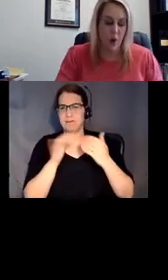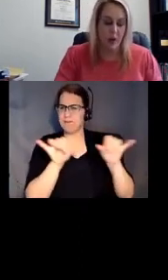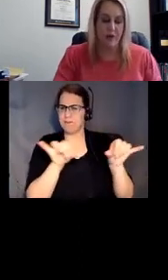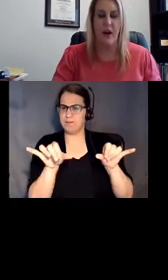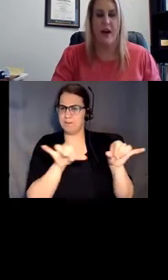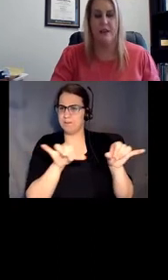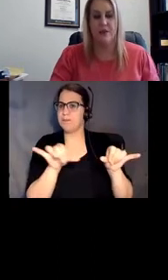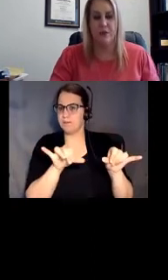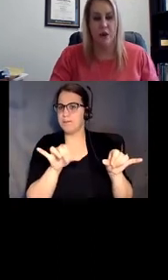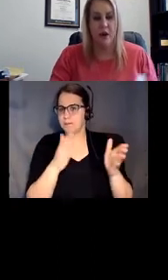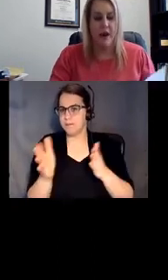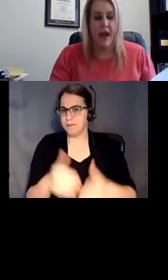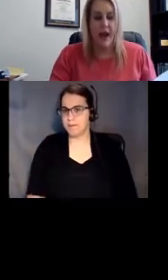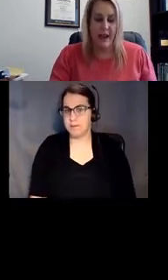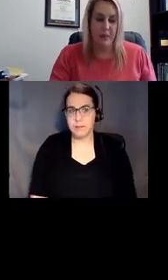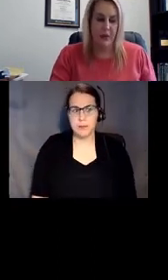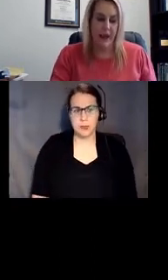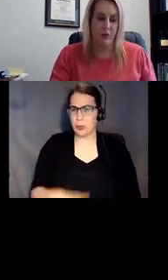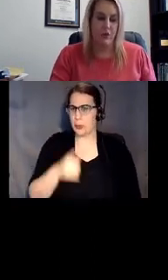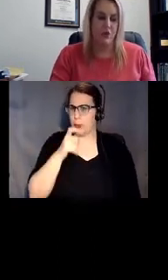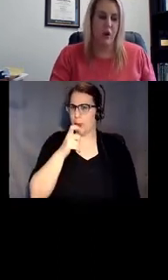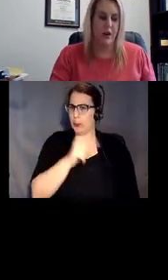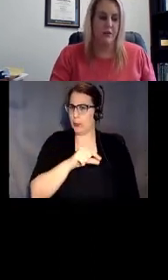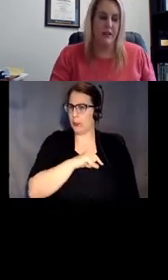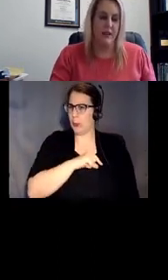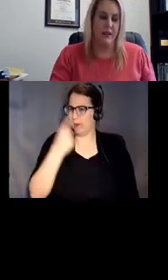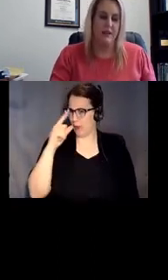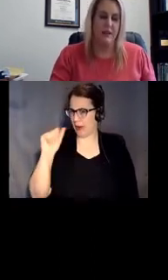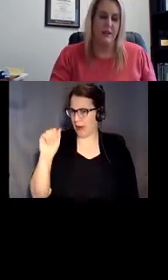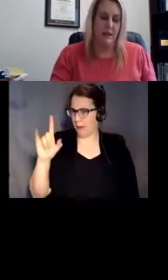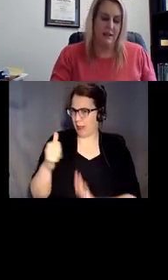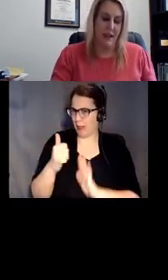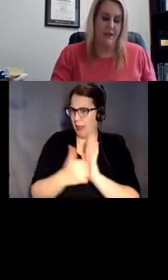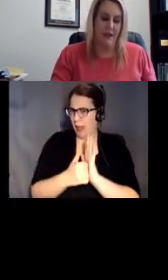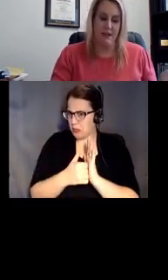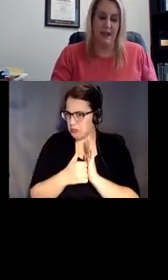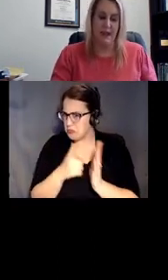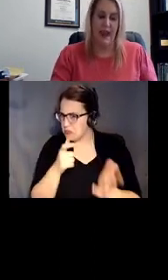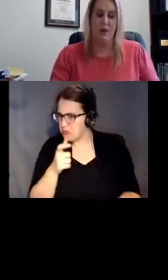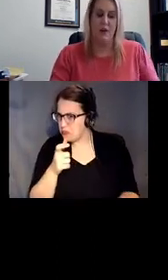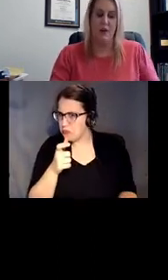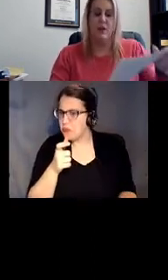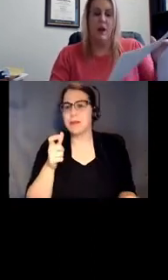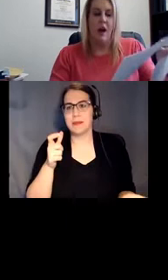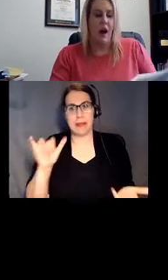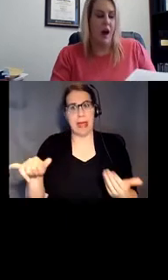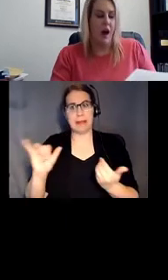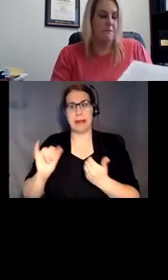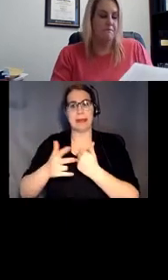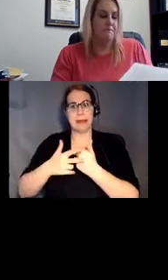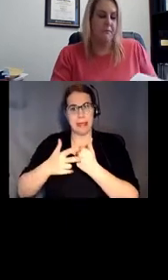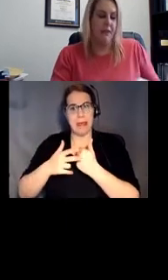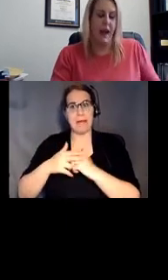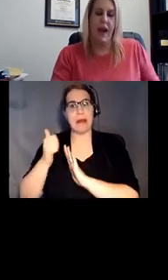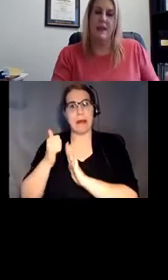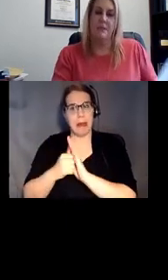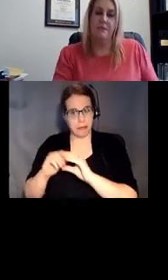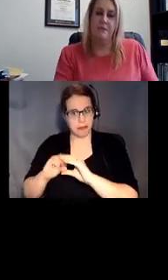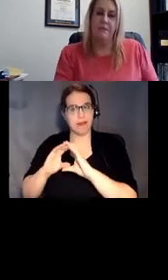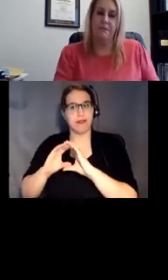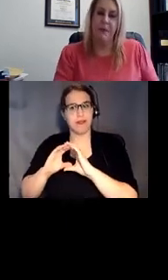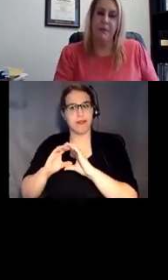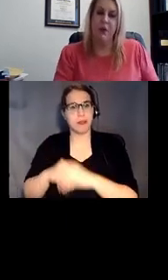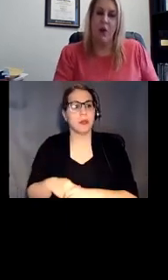who qualifies for an ABLE account, which is one of these savings accounts? And